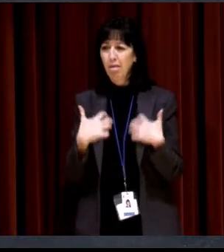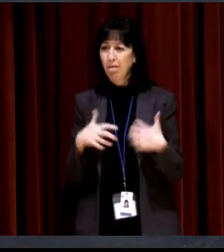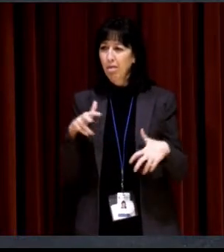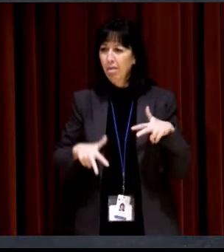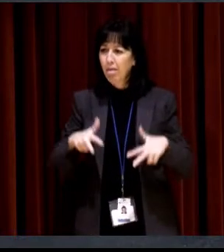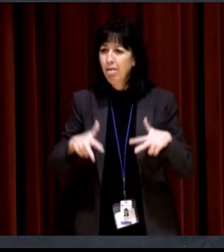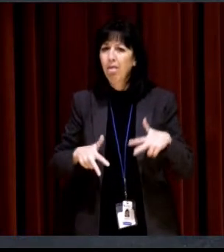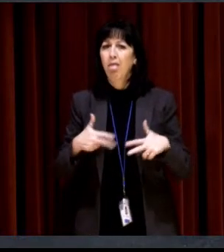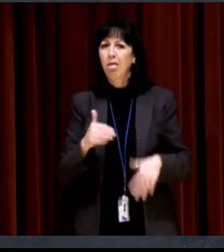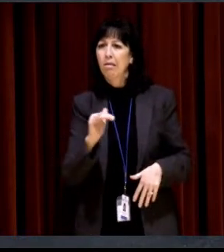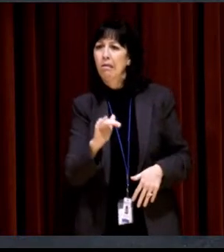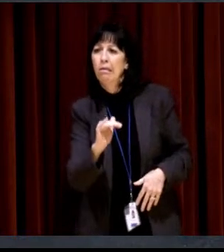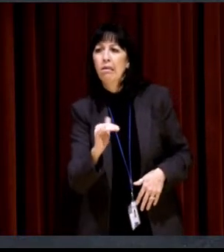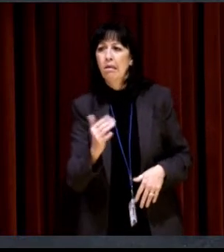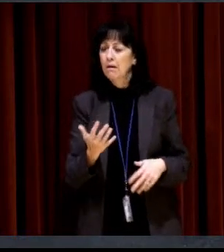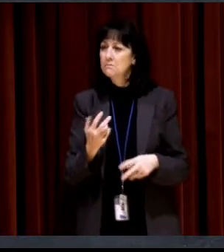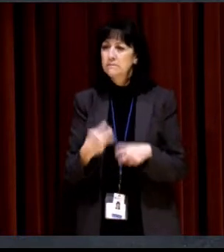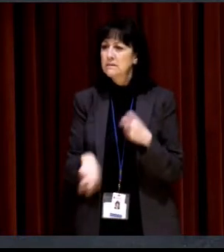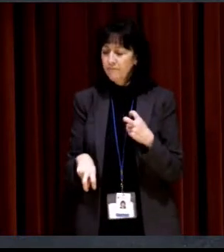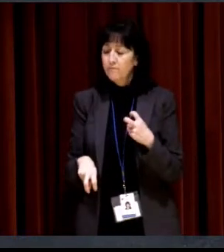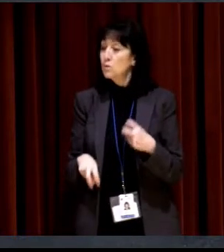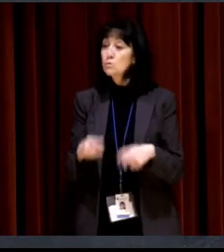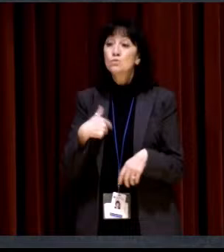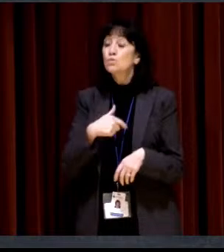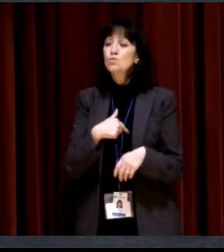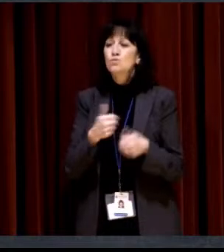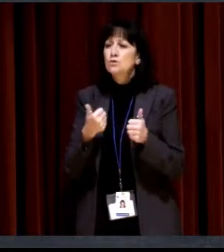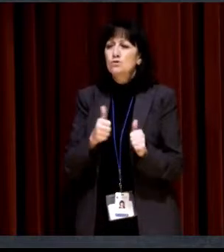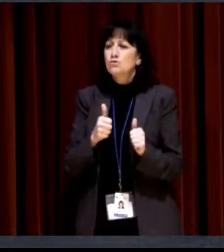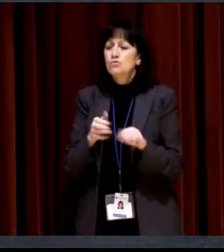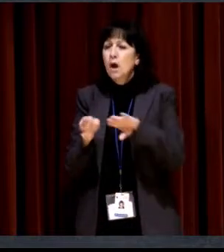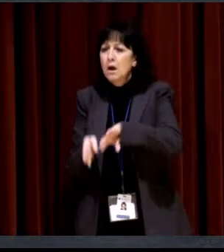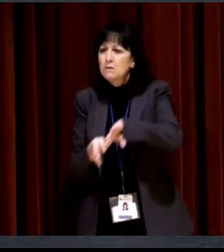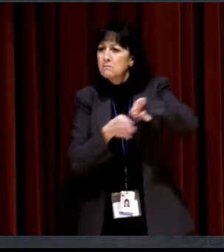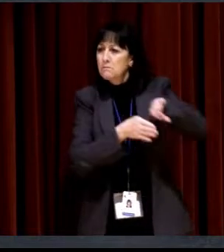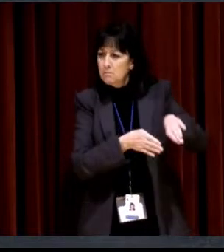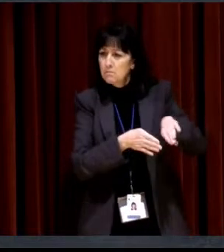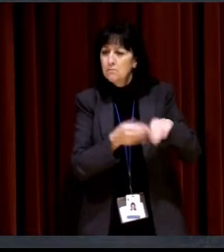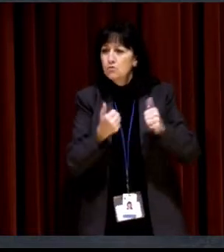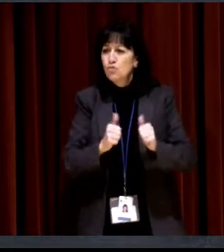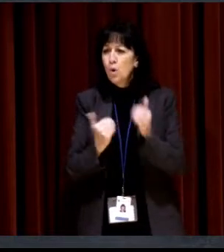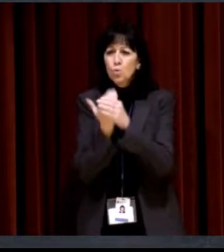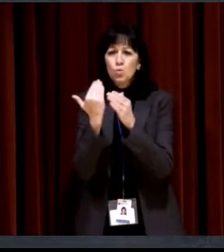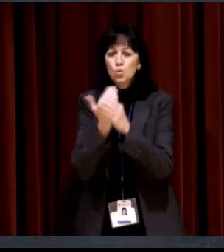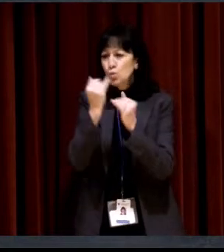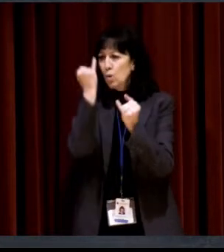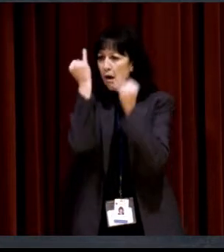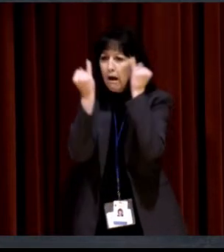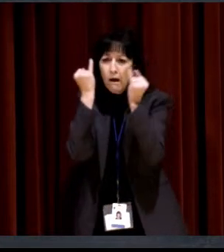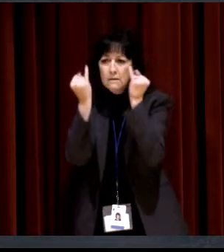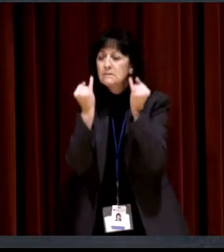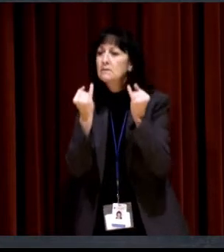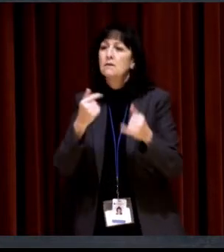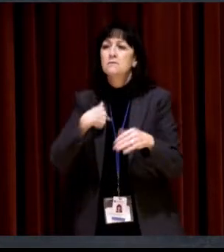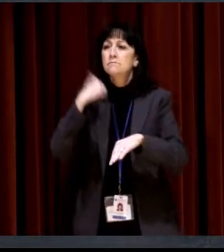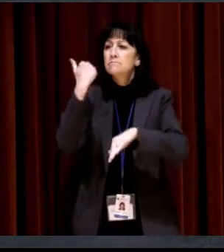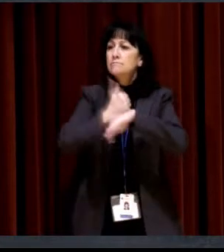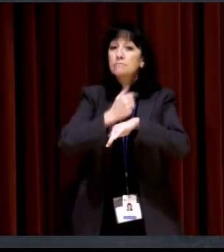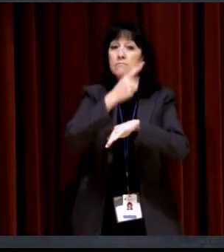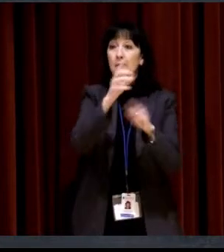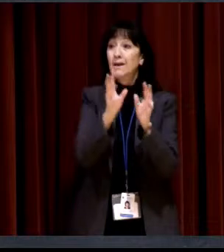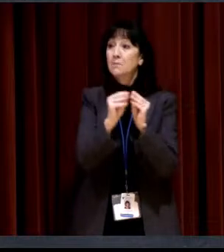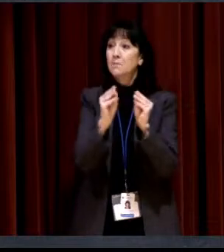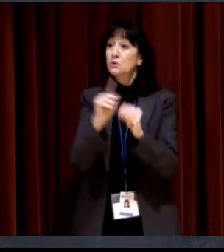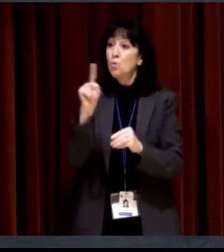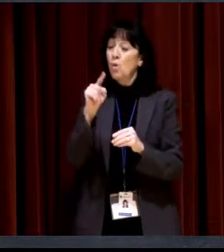was the principal at Mount Pleasant, but we tried to do some creative things to invite families. So we would have our meetings at the POW Center, because that was in